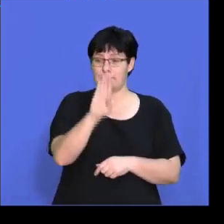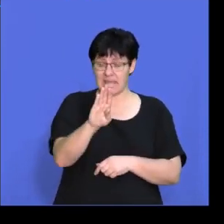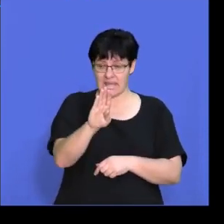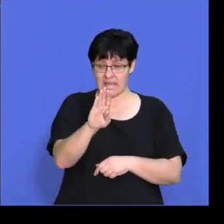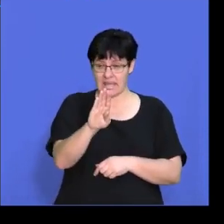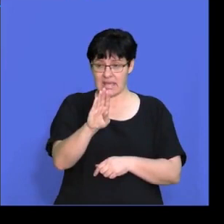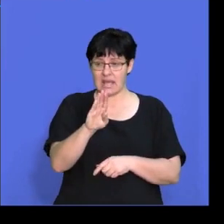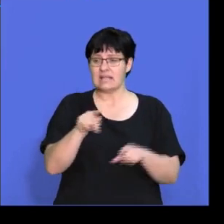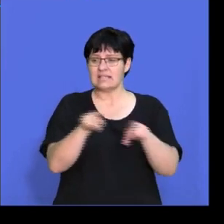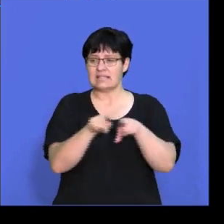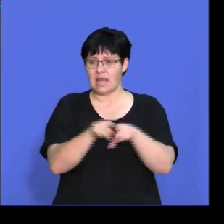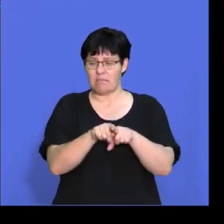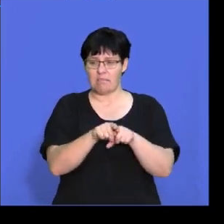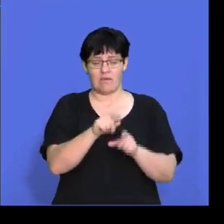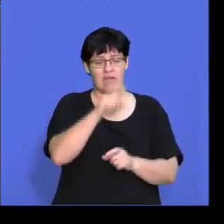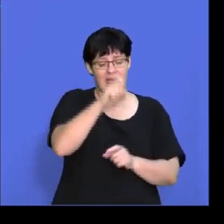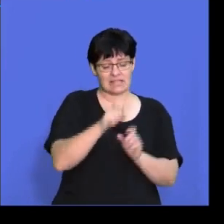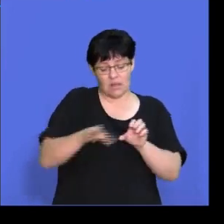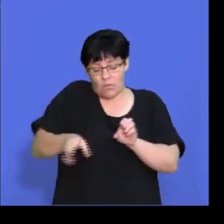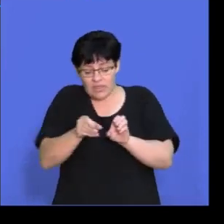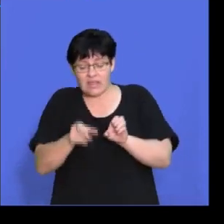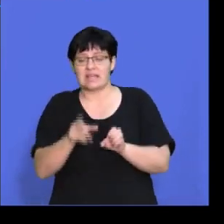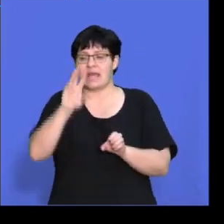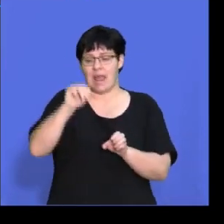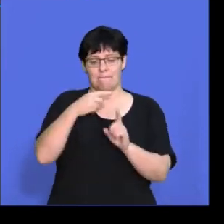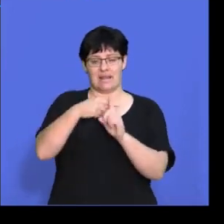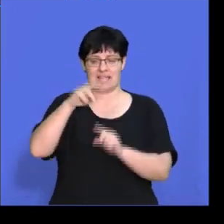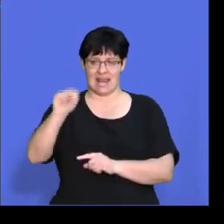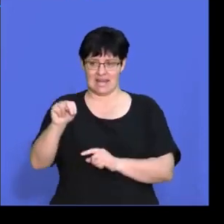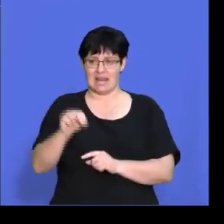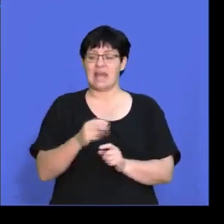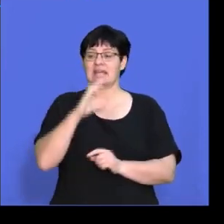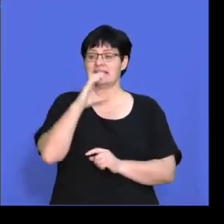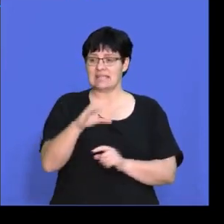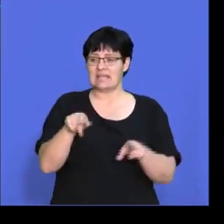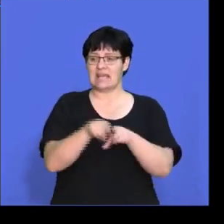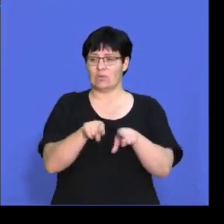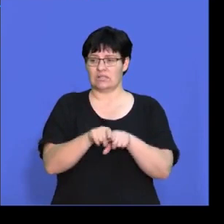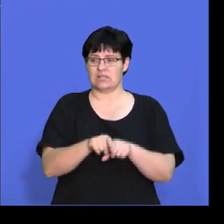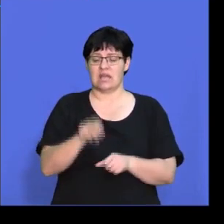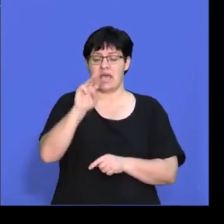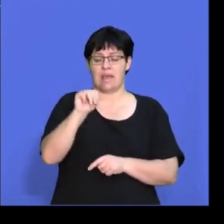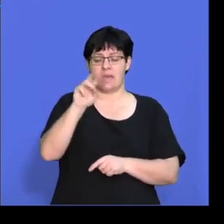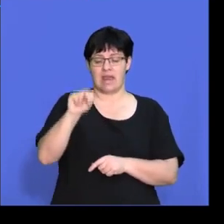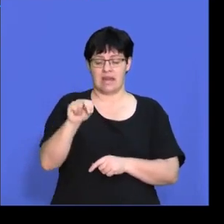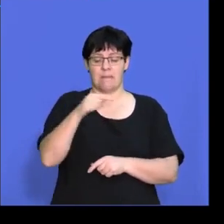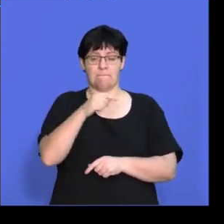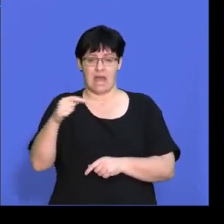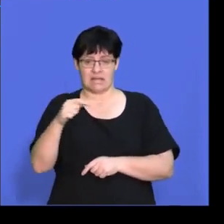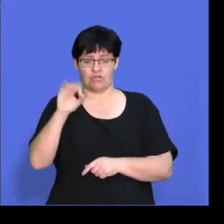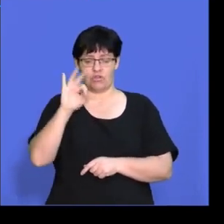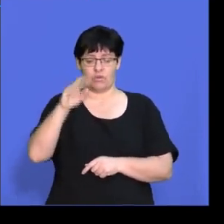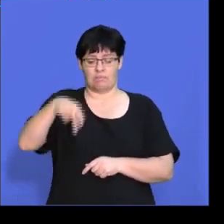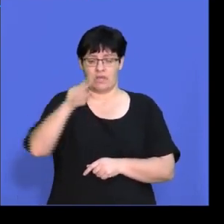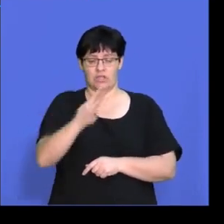is the coefficient of x, is equal to n plus m, and c is equal to mn